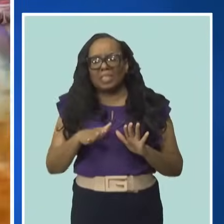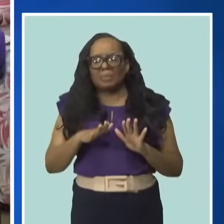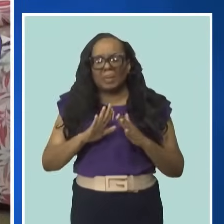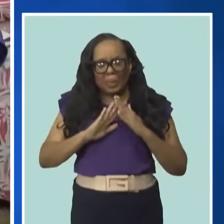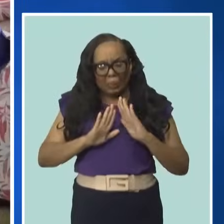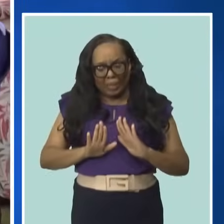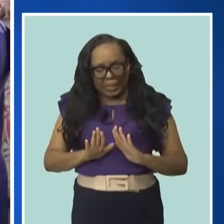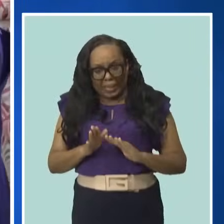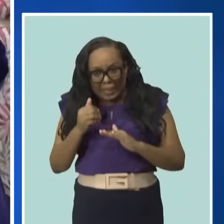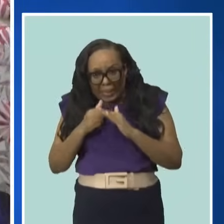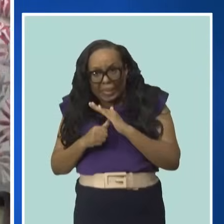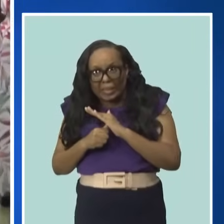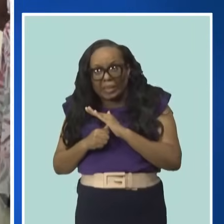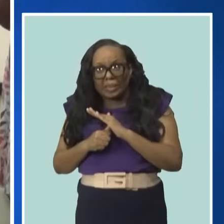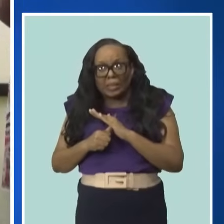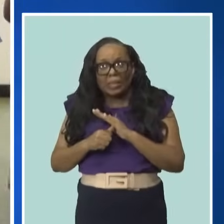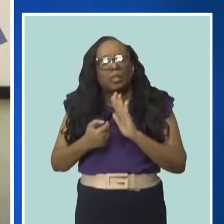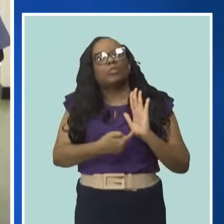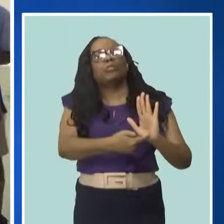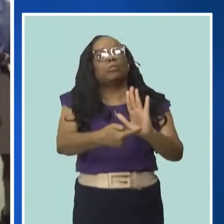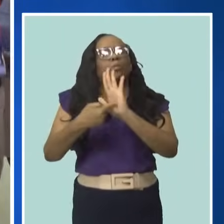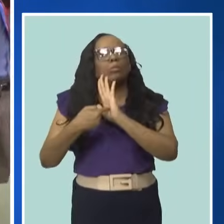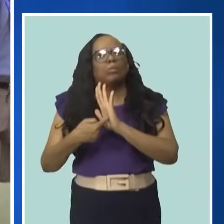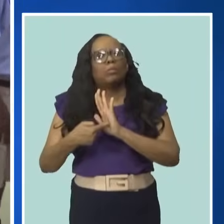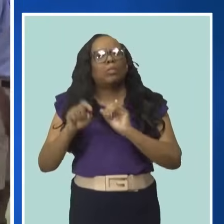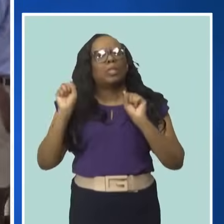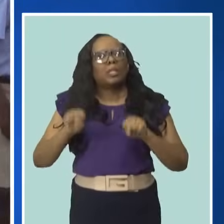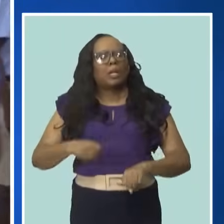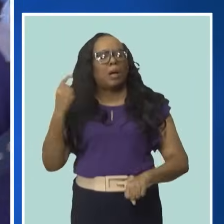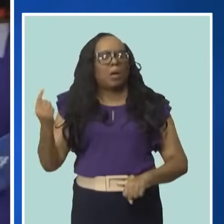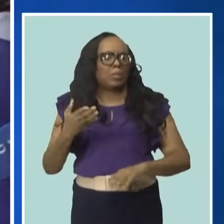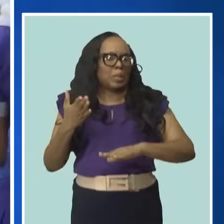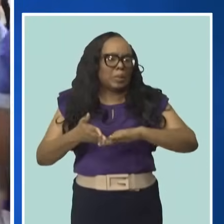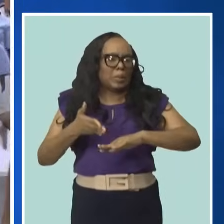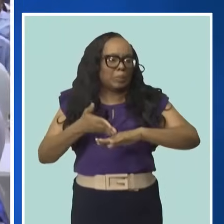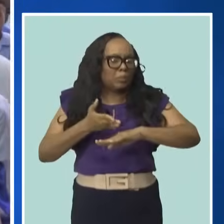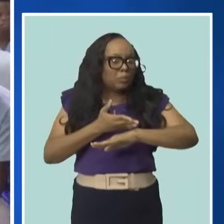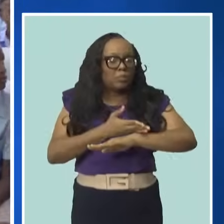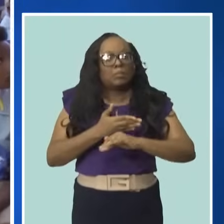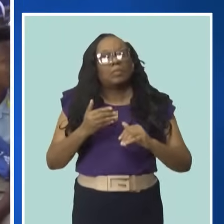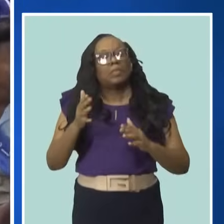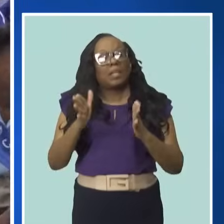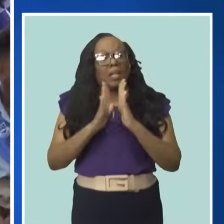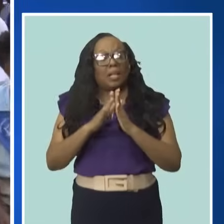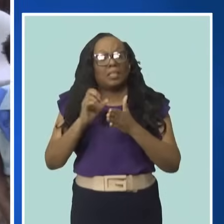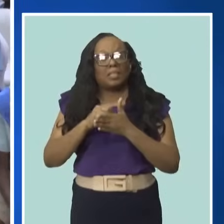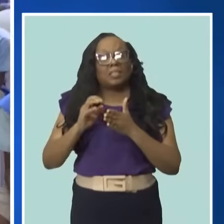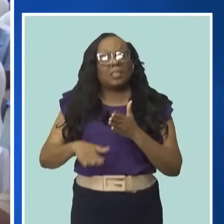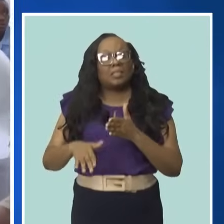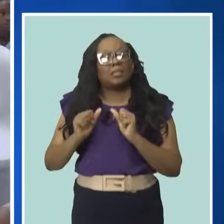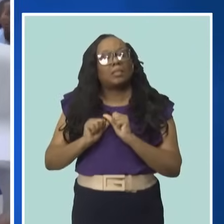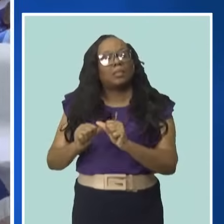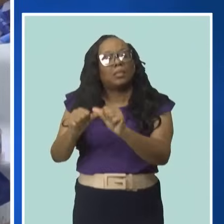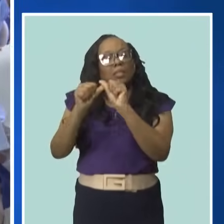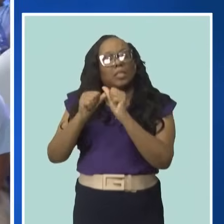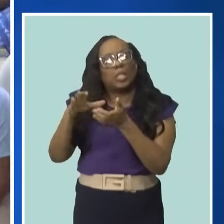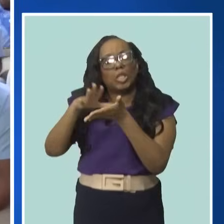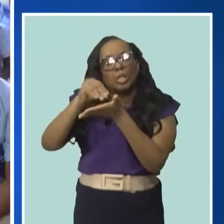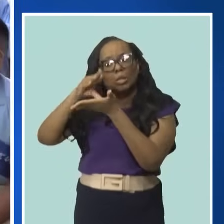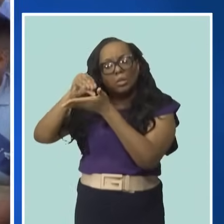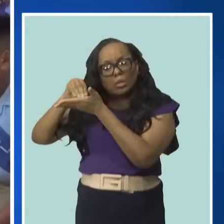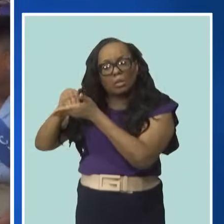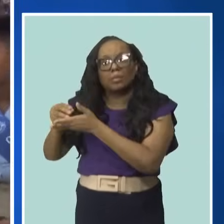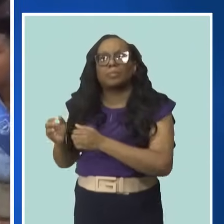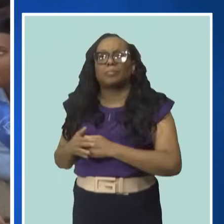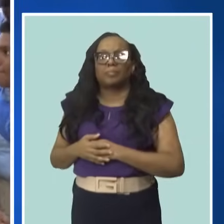he stressed there is always room for improvement and implored the students to keep learning. In life, you